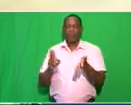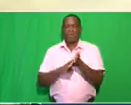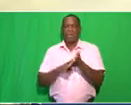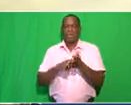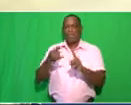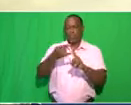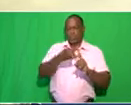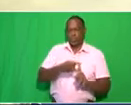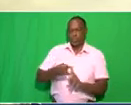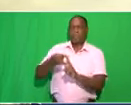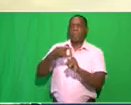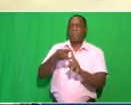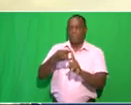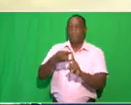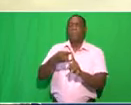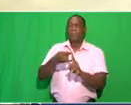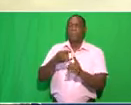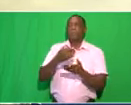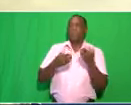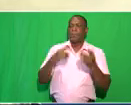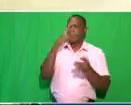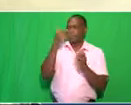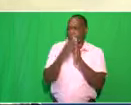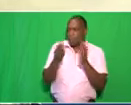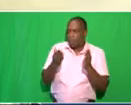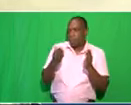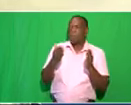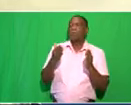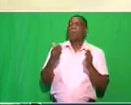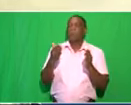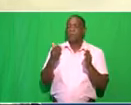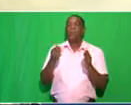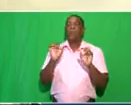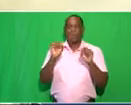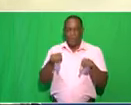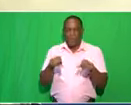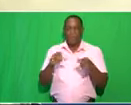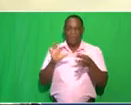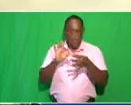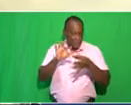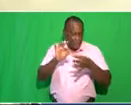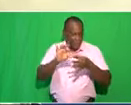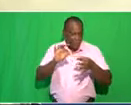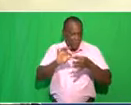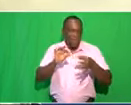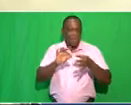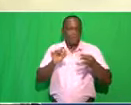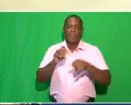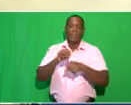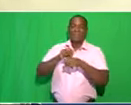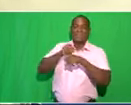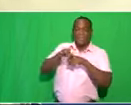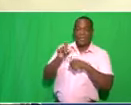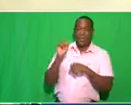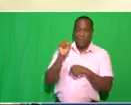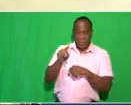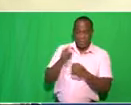of you joining in on Facebook can utilize the comment section. You're also welcome to send your questions via WhatsApp